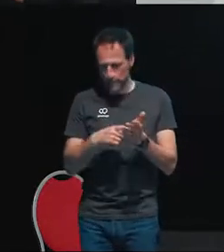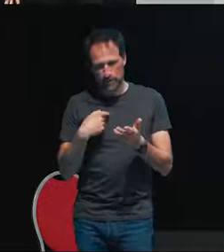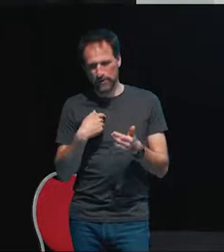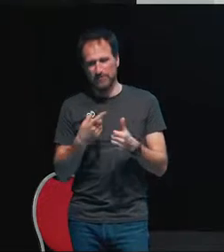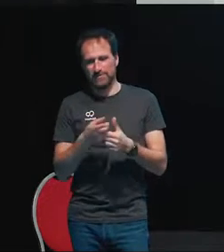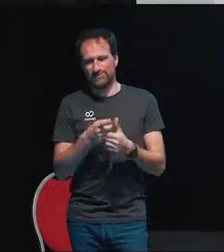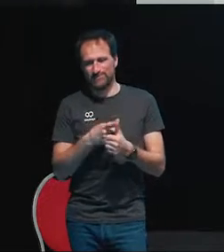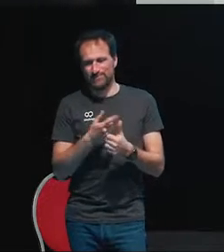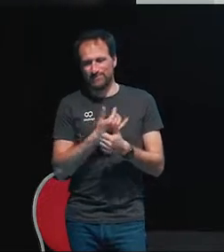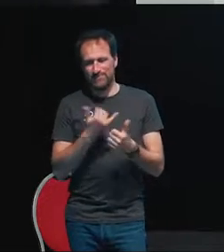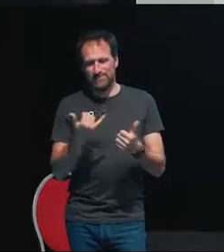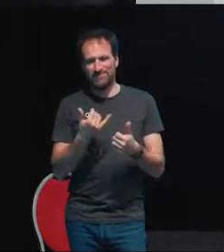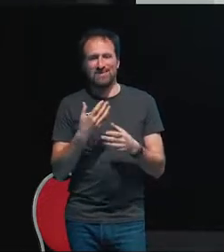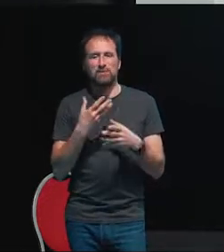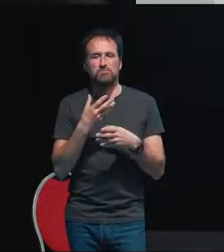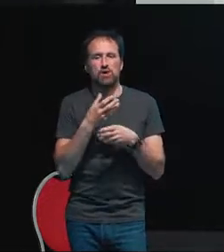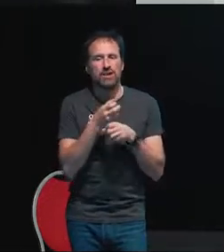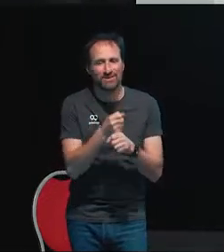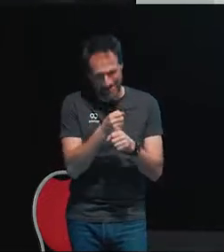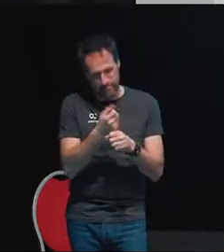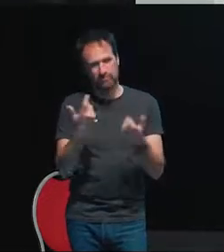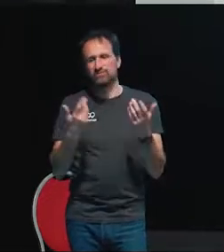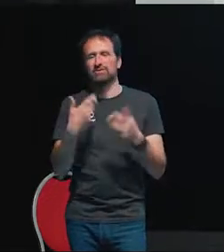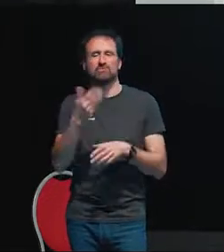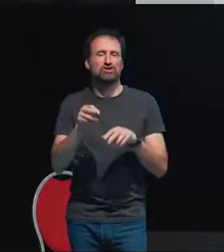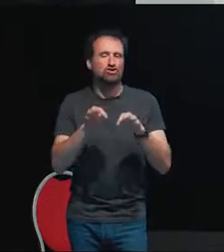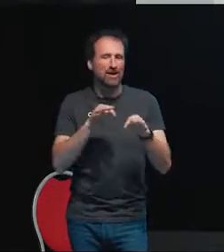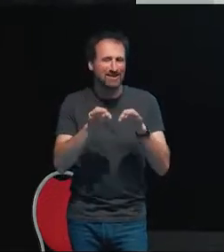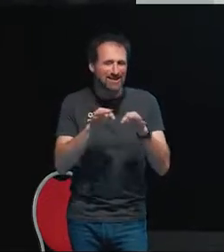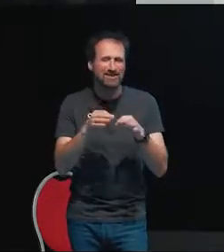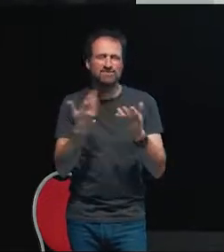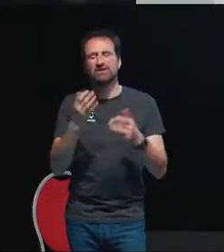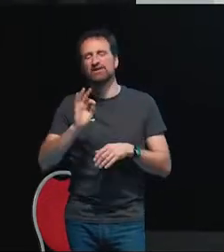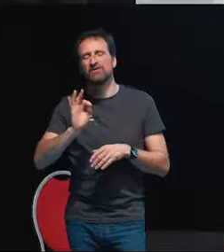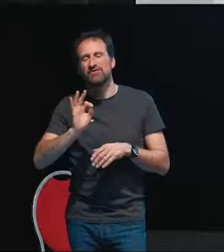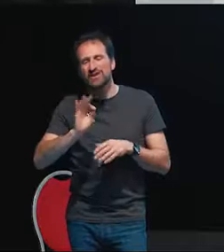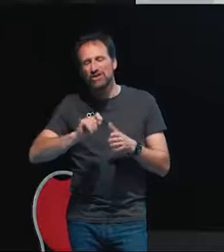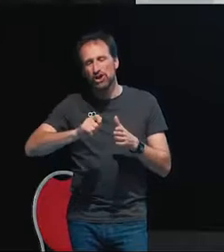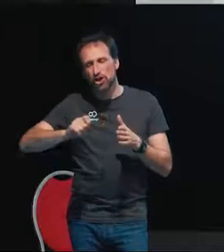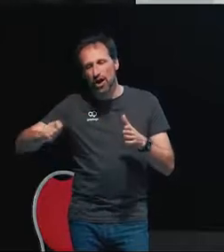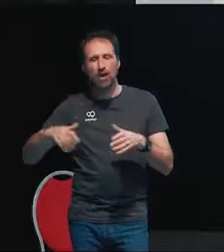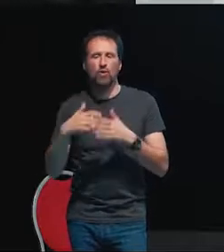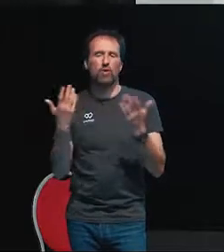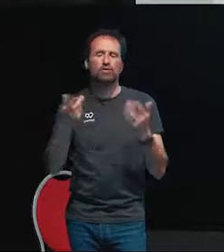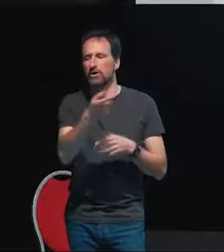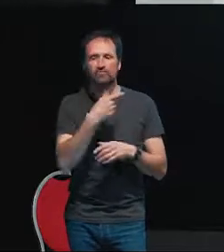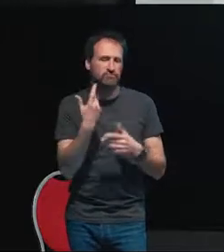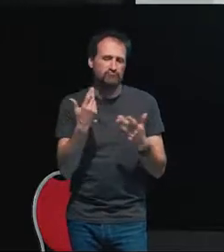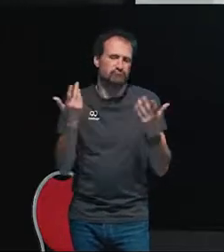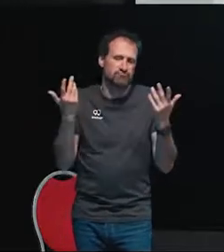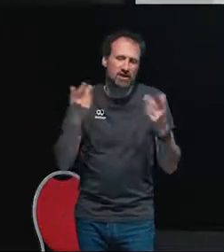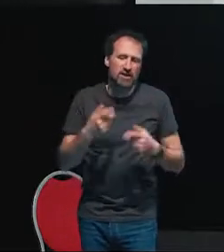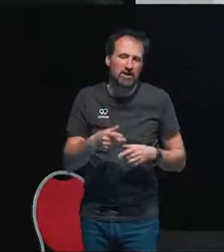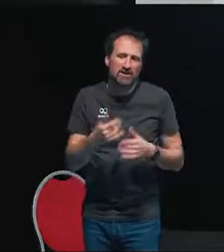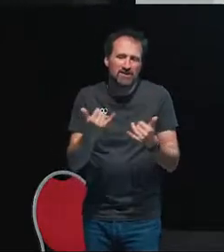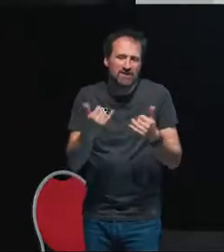maybe we'll use some strategies like feature toggles or you practice trunk based development but the end you've got one path we